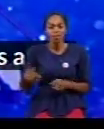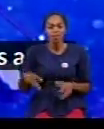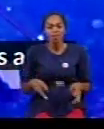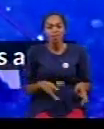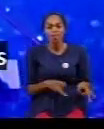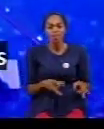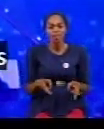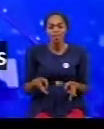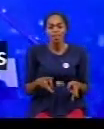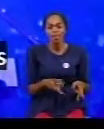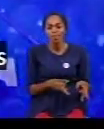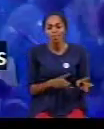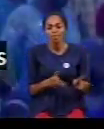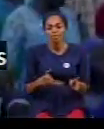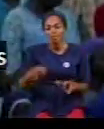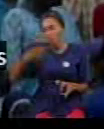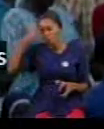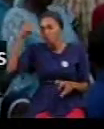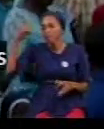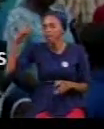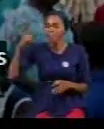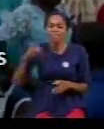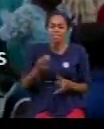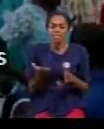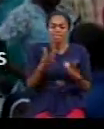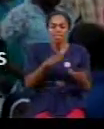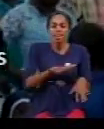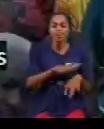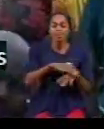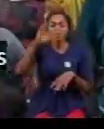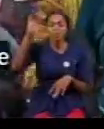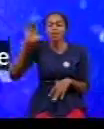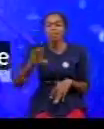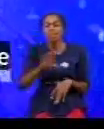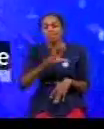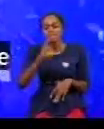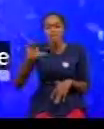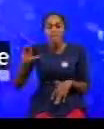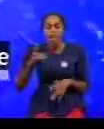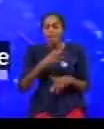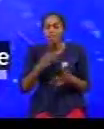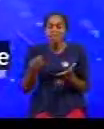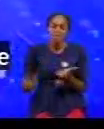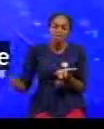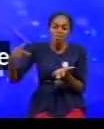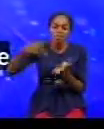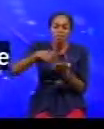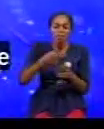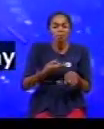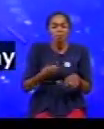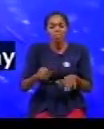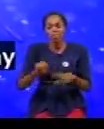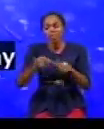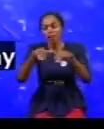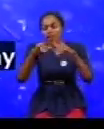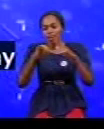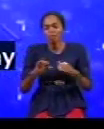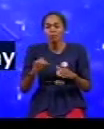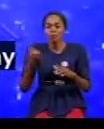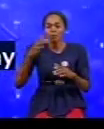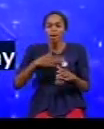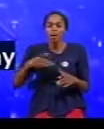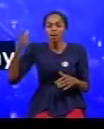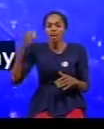way. 'Cause he hung upon that cross, and he rose up from that grave, and